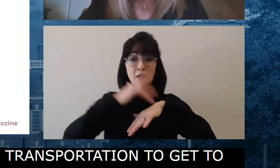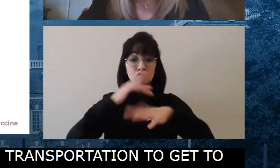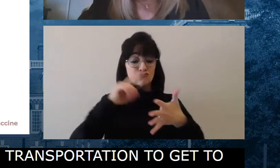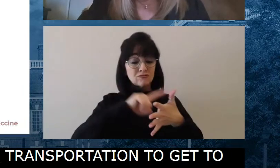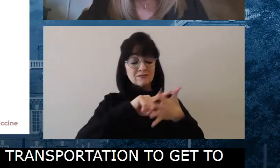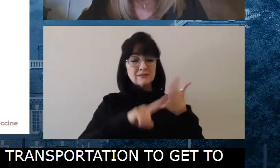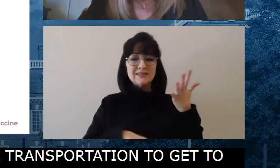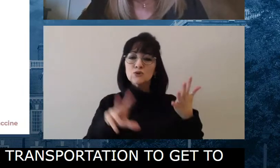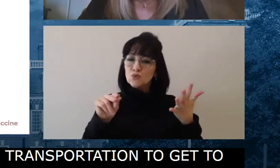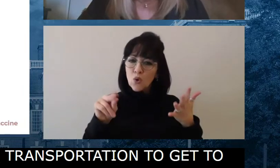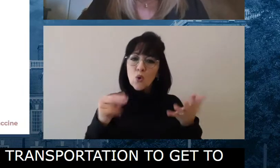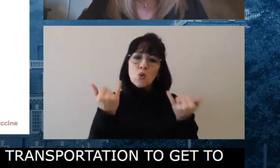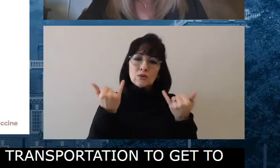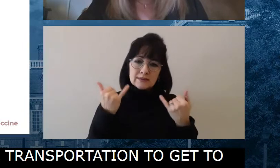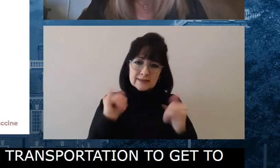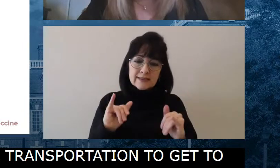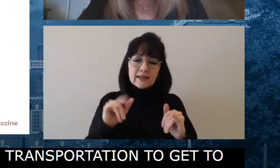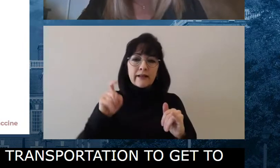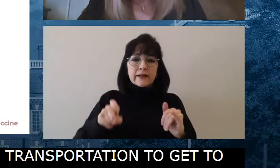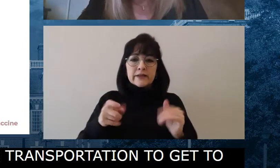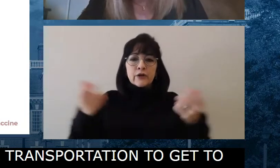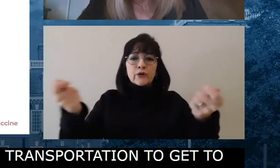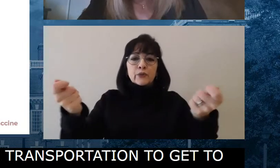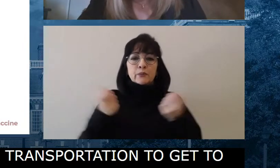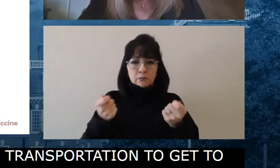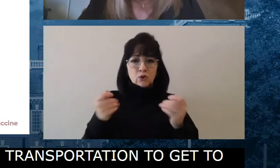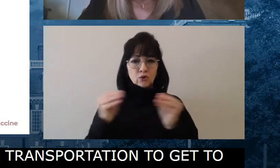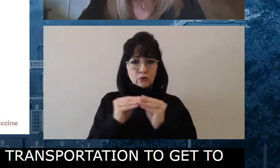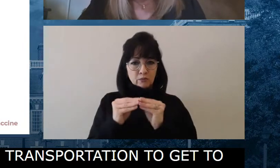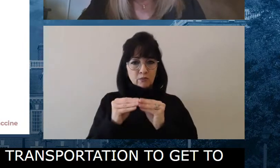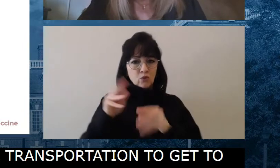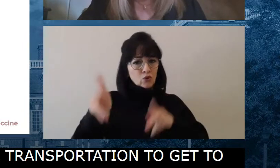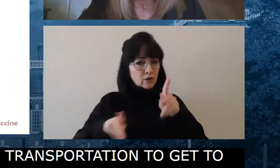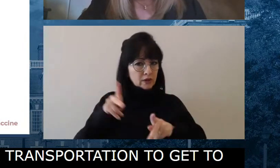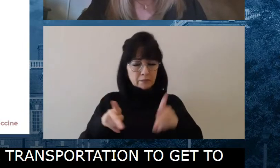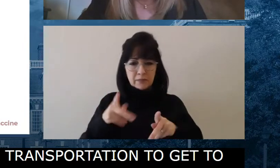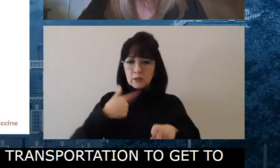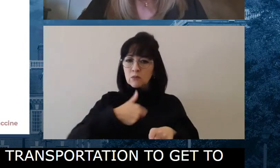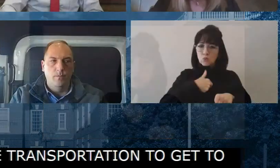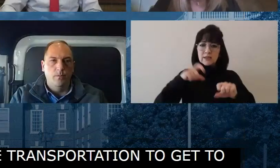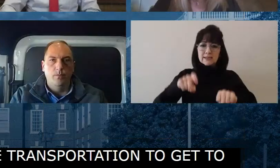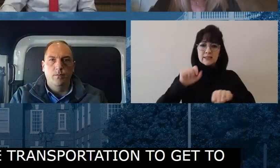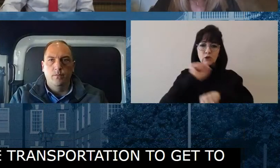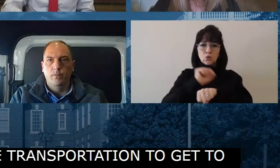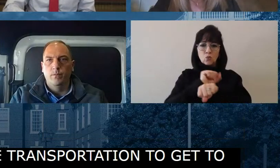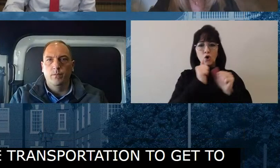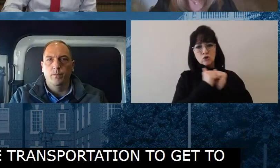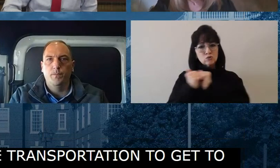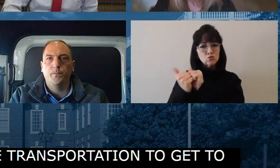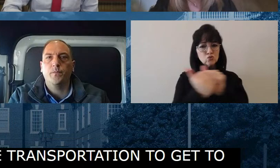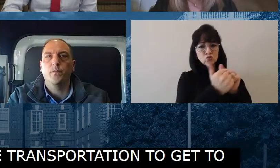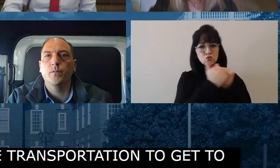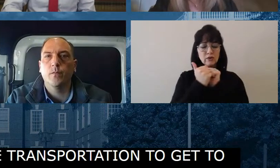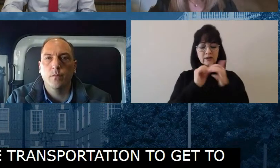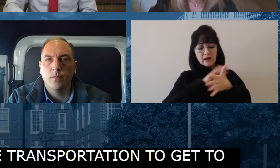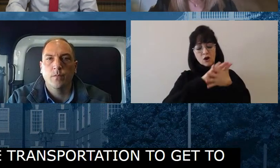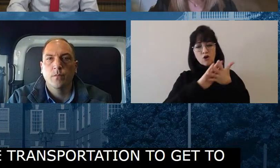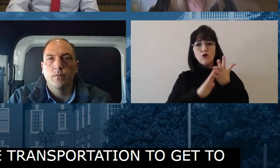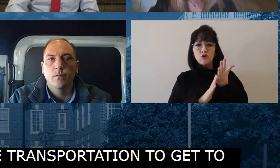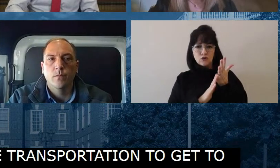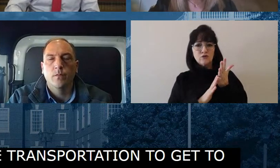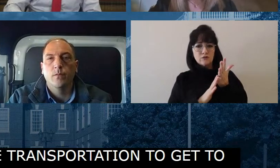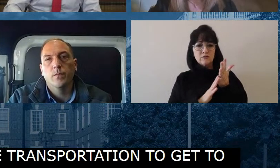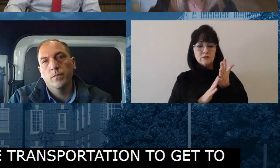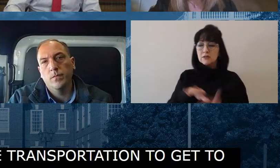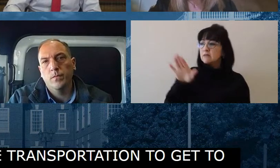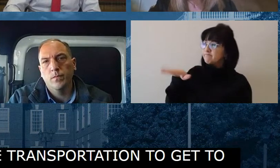to reach individuals, because we know we won't get it done without these partnerships. Dr. Rattay, I want to just jump in